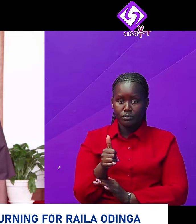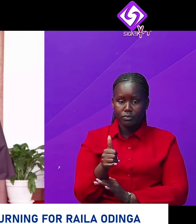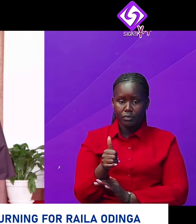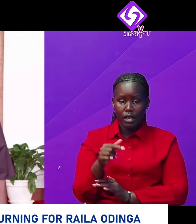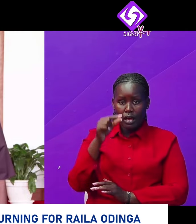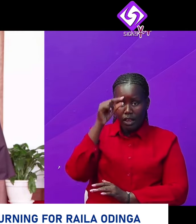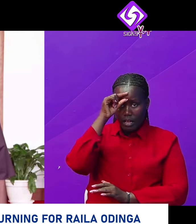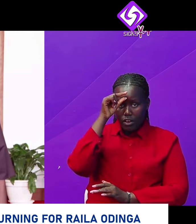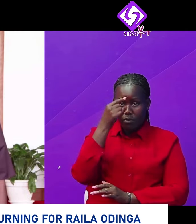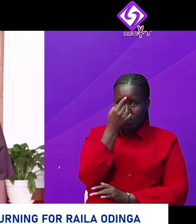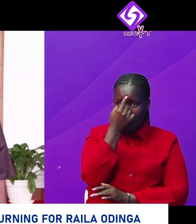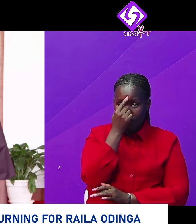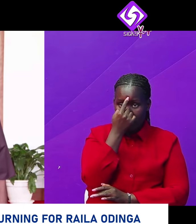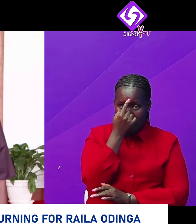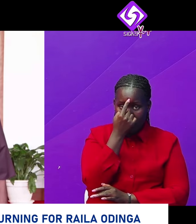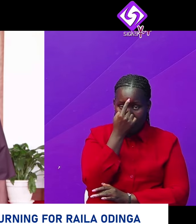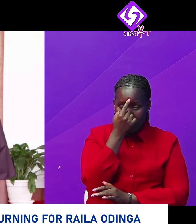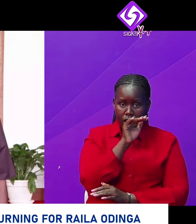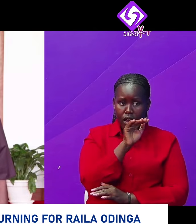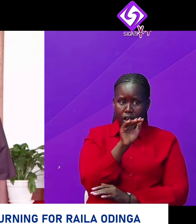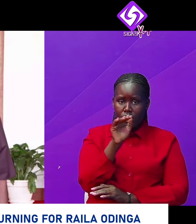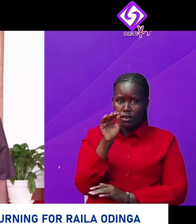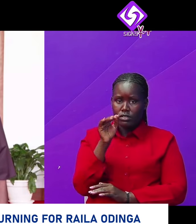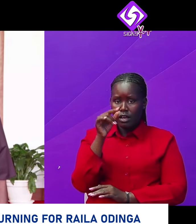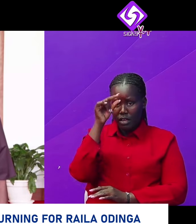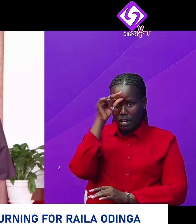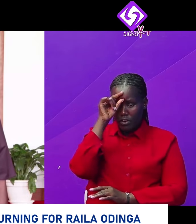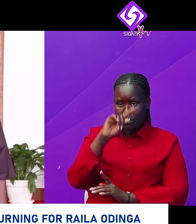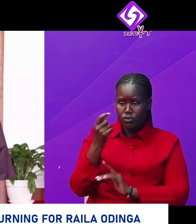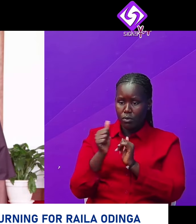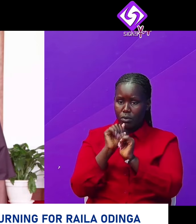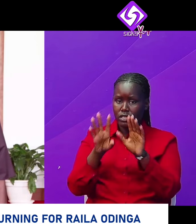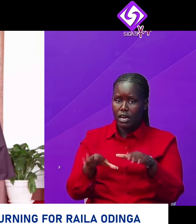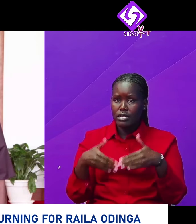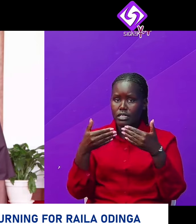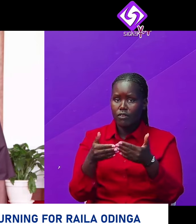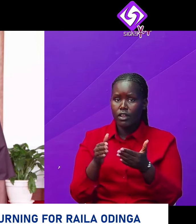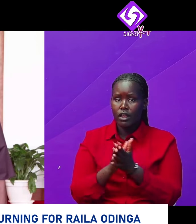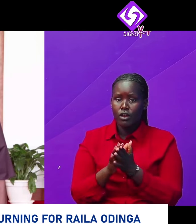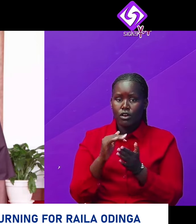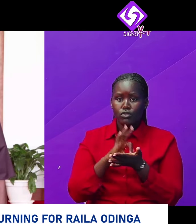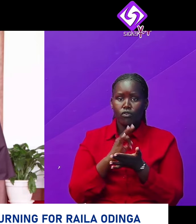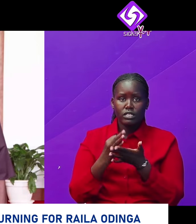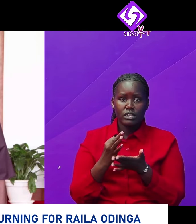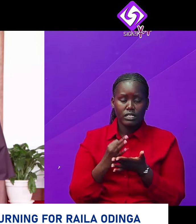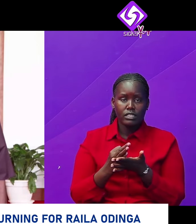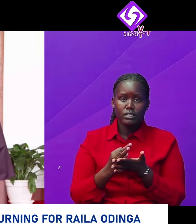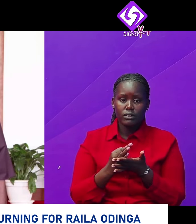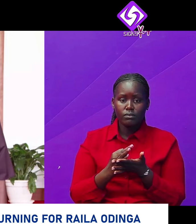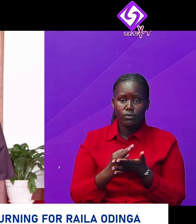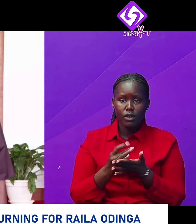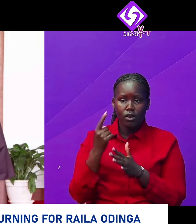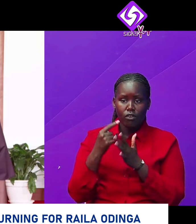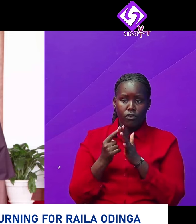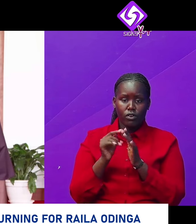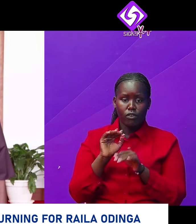India, at the request of the Government of Kenya, has offered to facilitate the repatriation of the remains of our